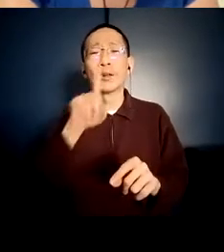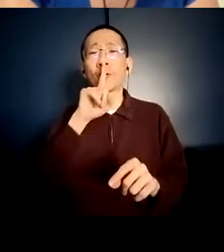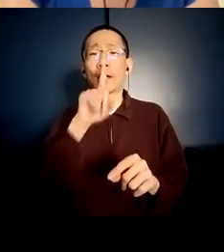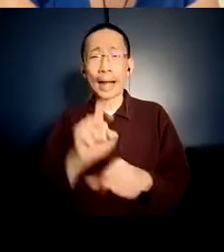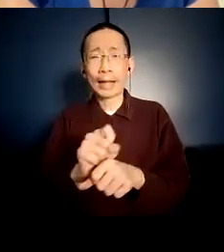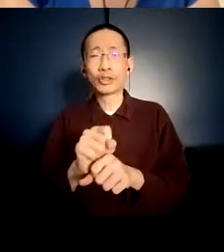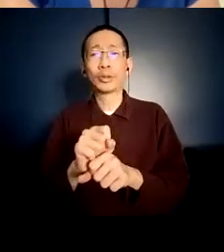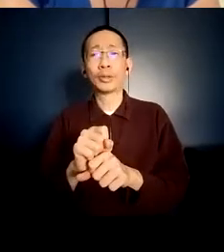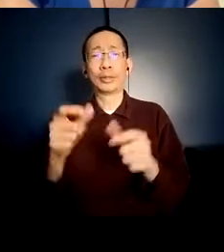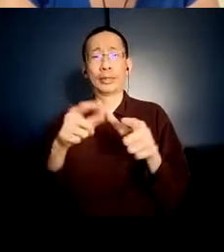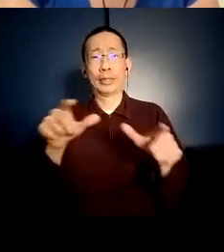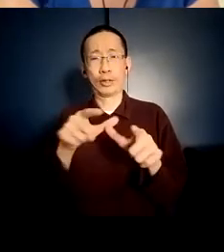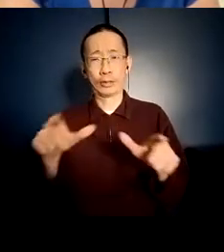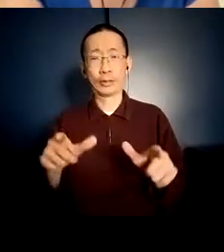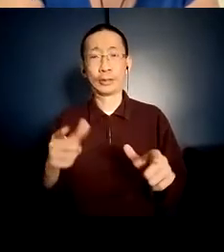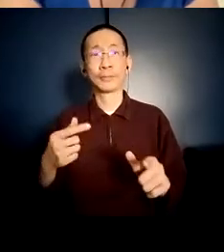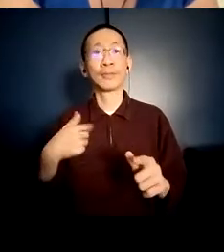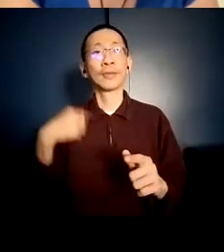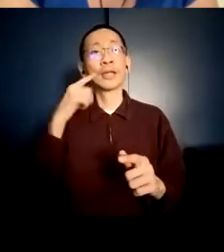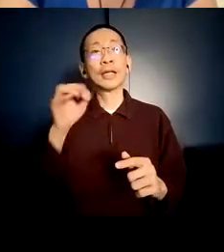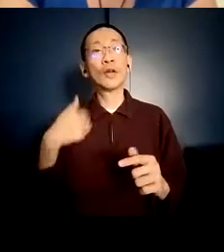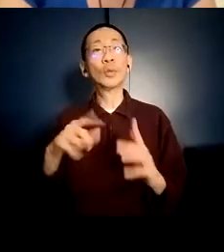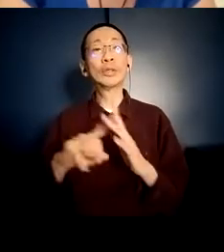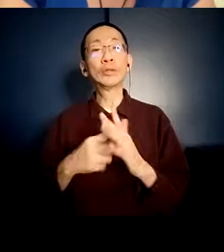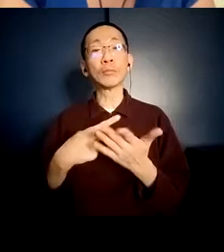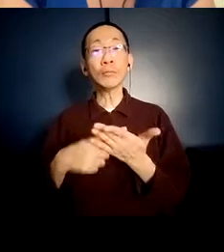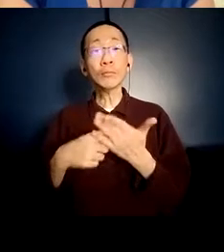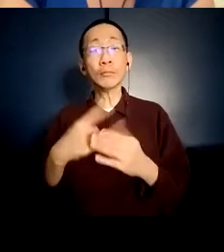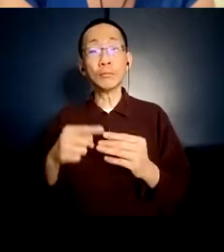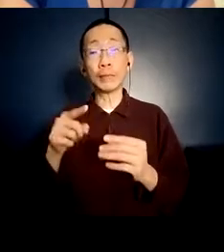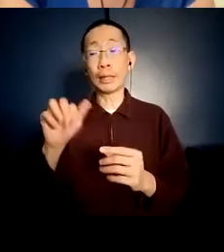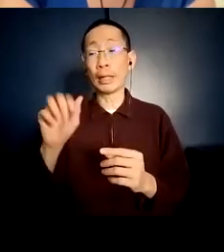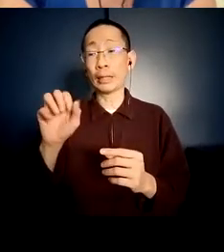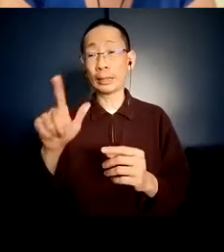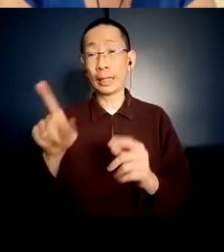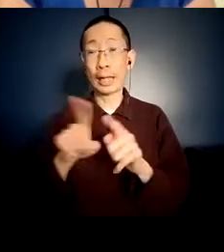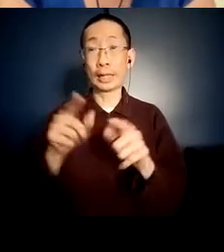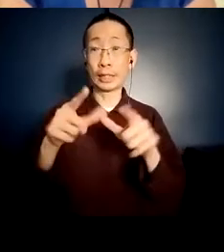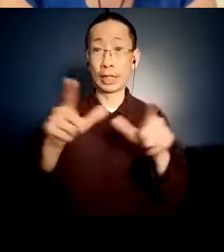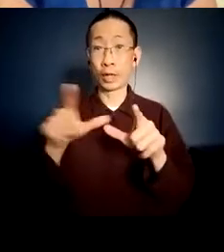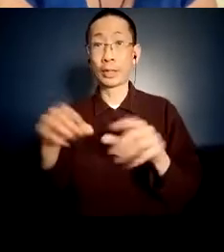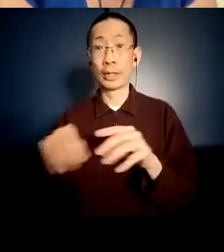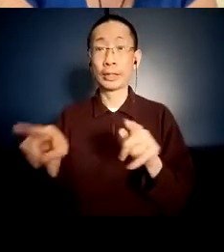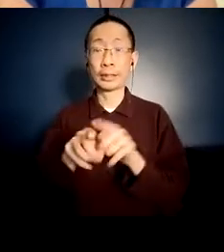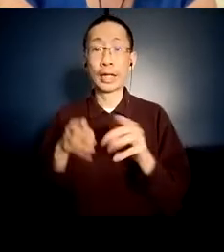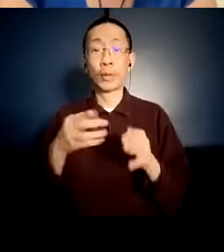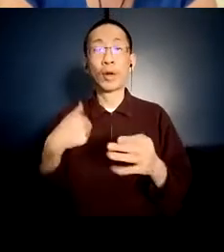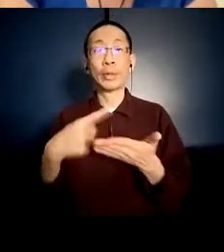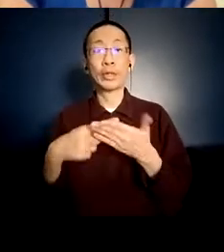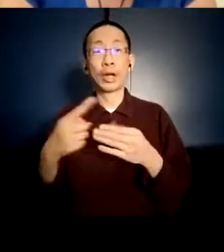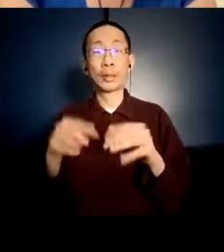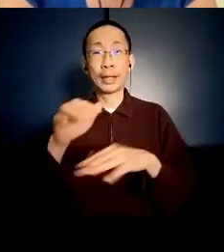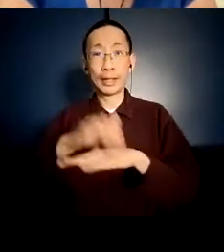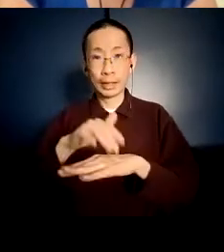languages. And I think if we start talking about ASL as a language in the same way as we talk about English